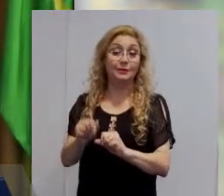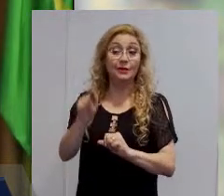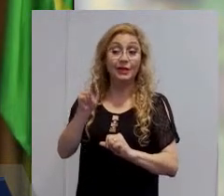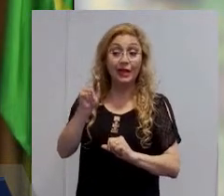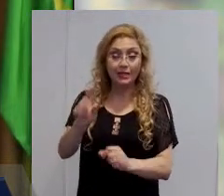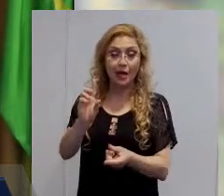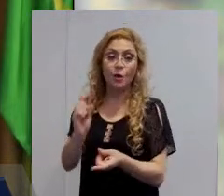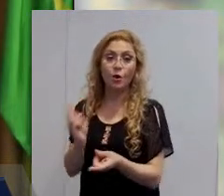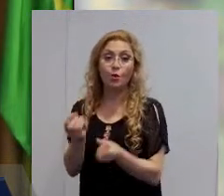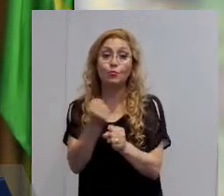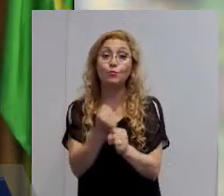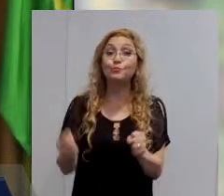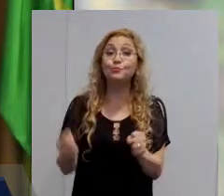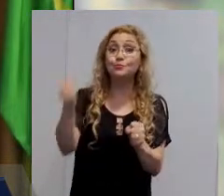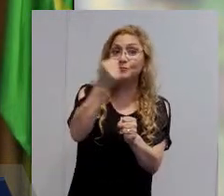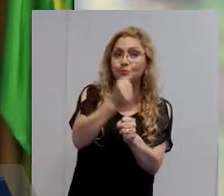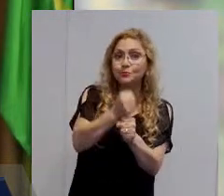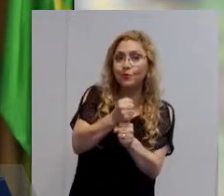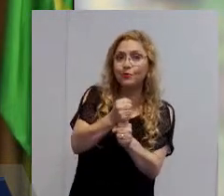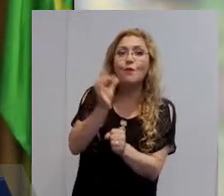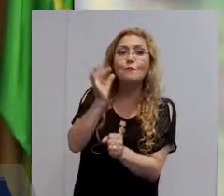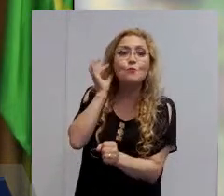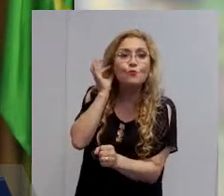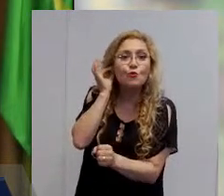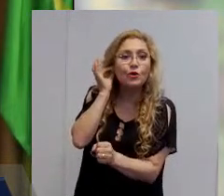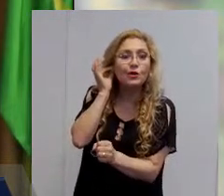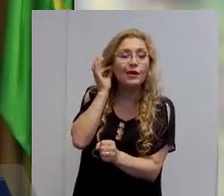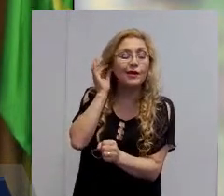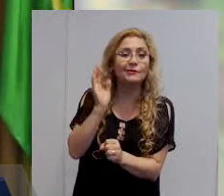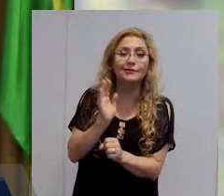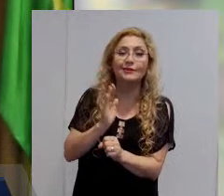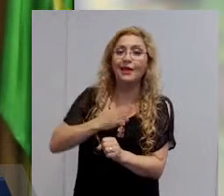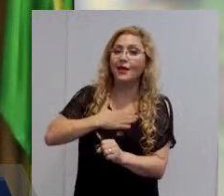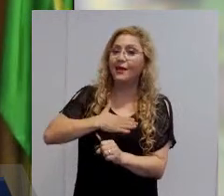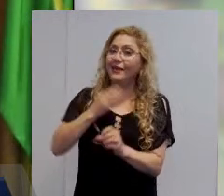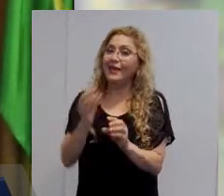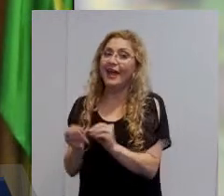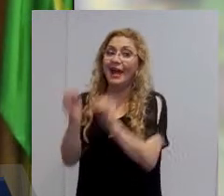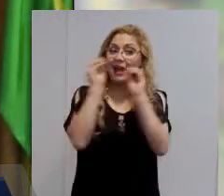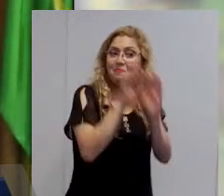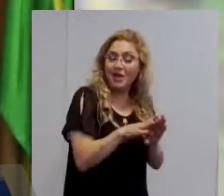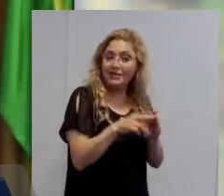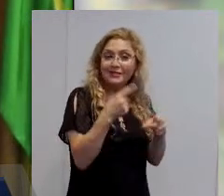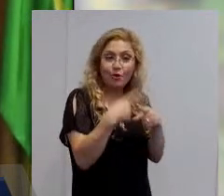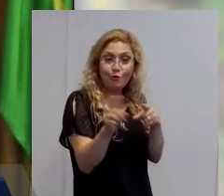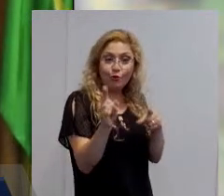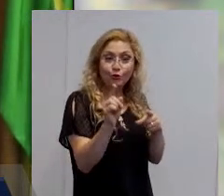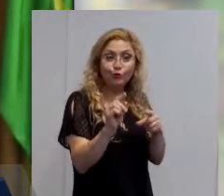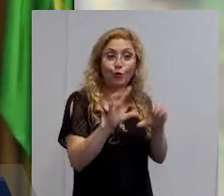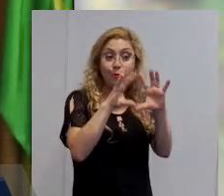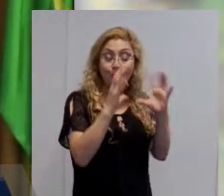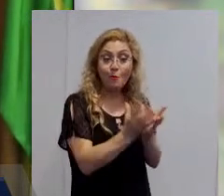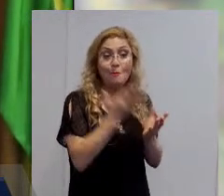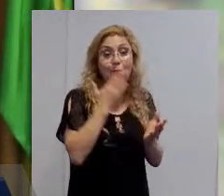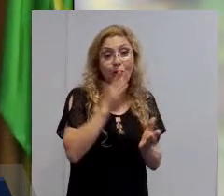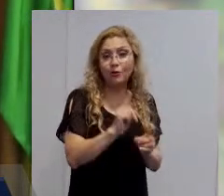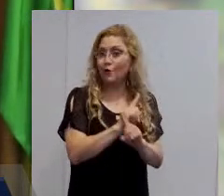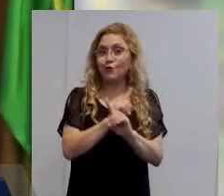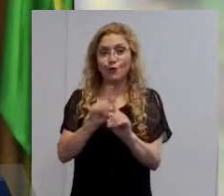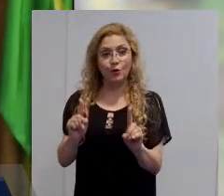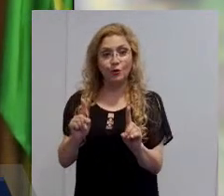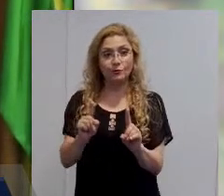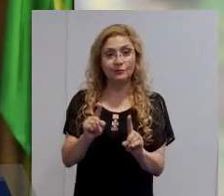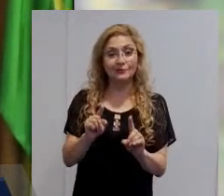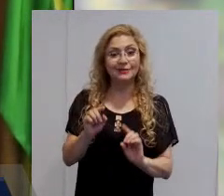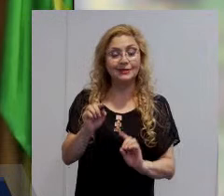family farming, to have a relay, and for women not want to move and take their family to a